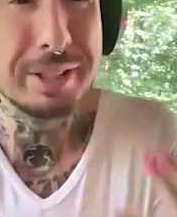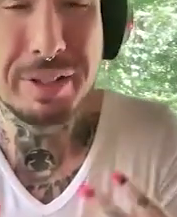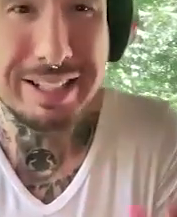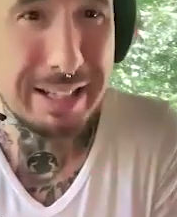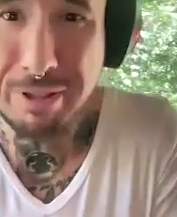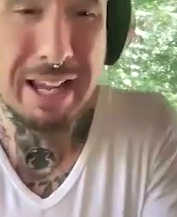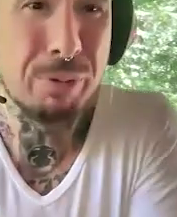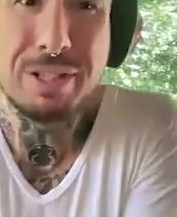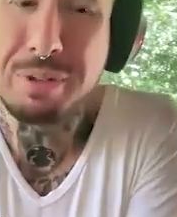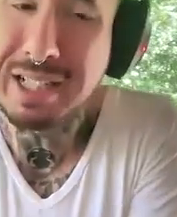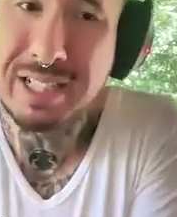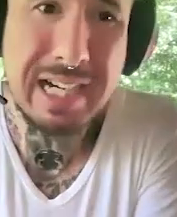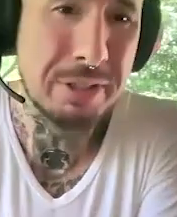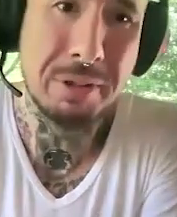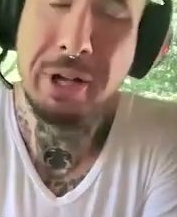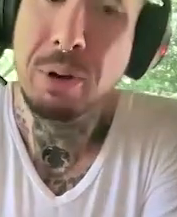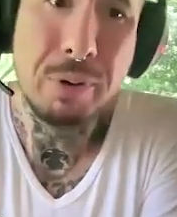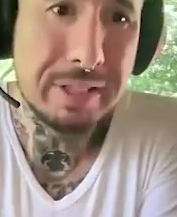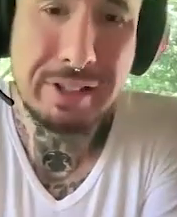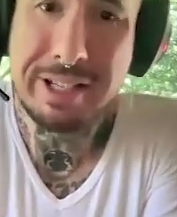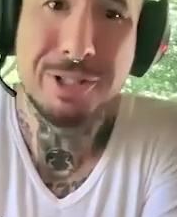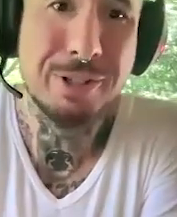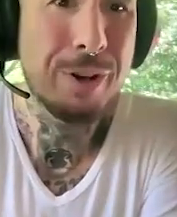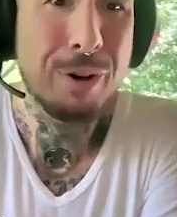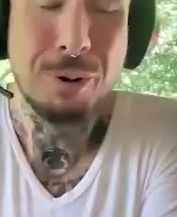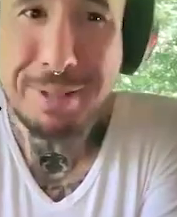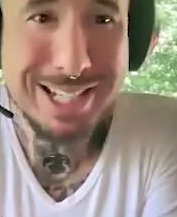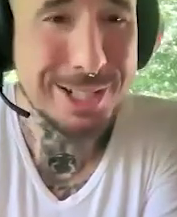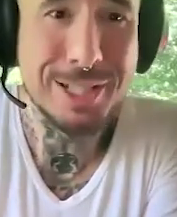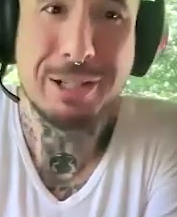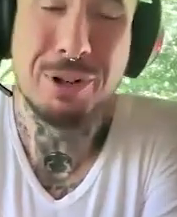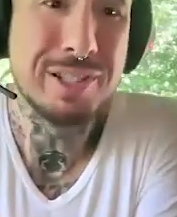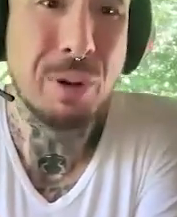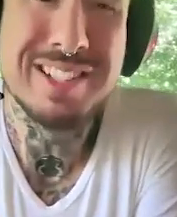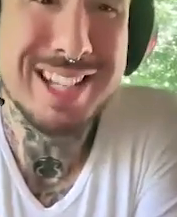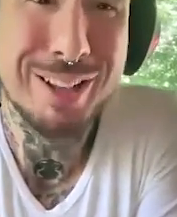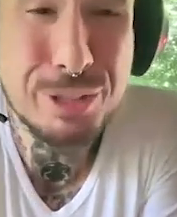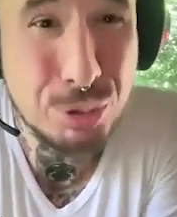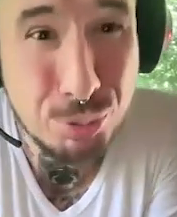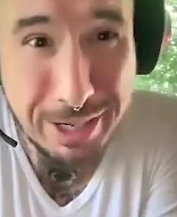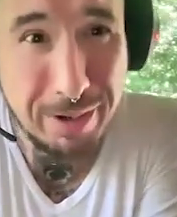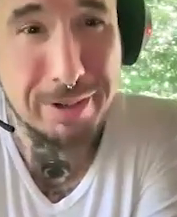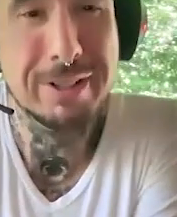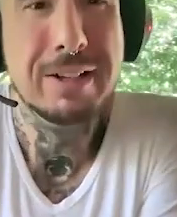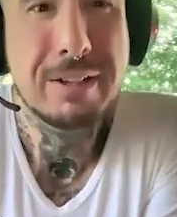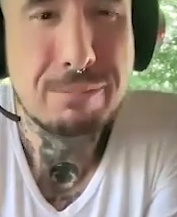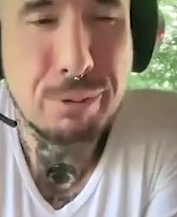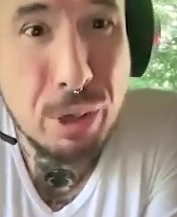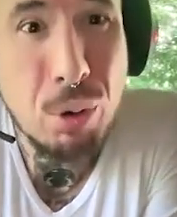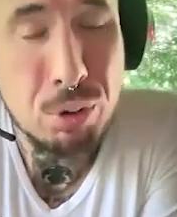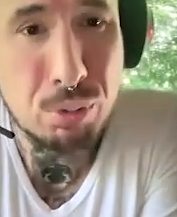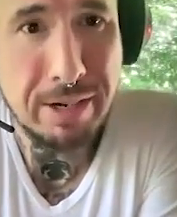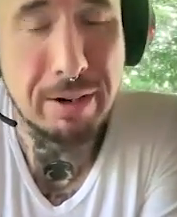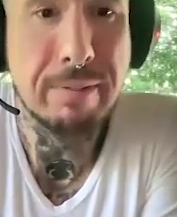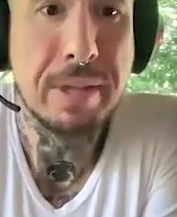better than literally anyone, and we don't need a doctor or a clinician or a PhD or someone to tell us who we are.